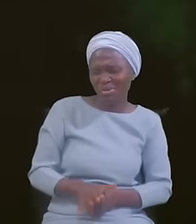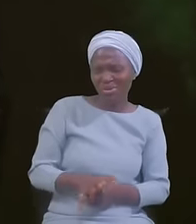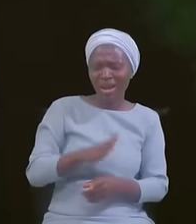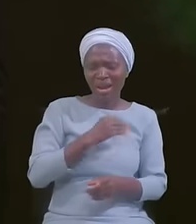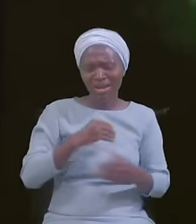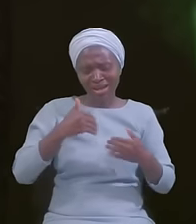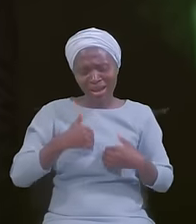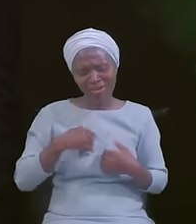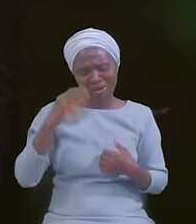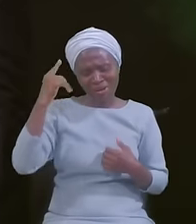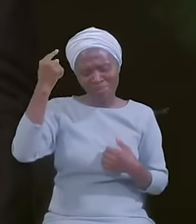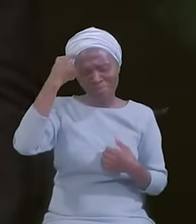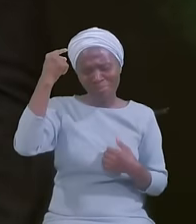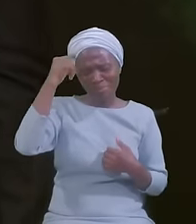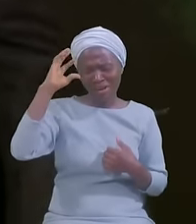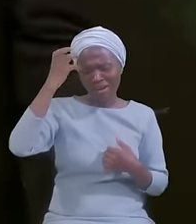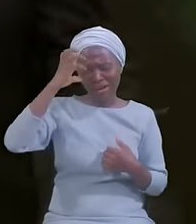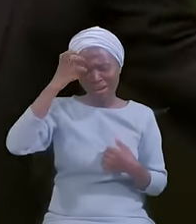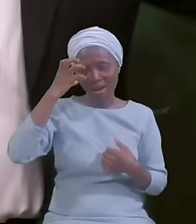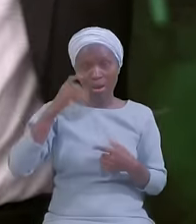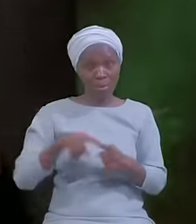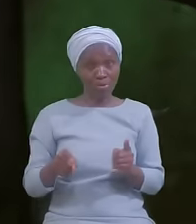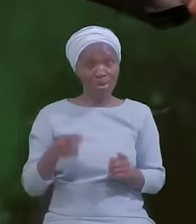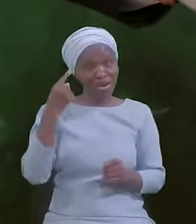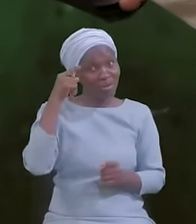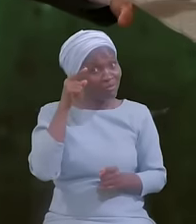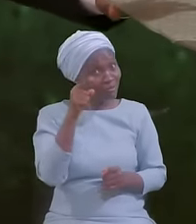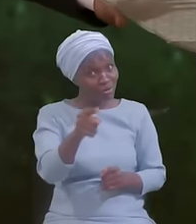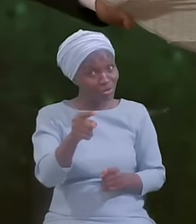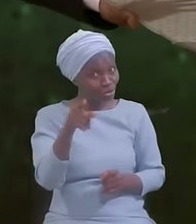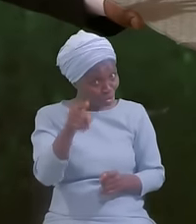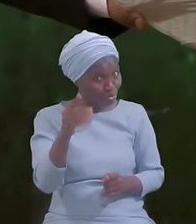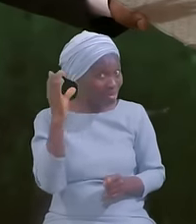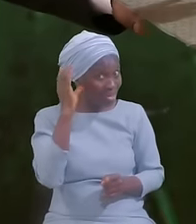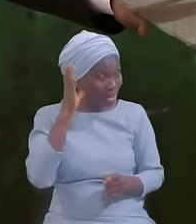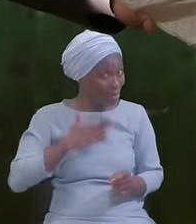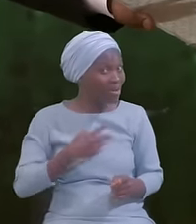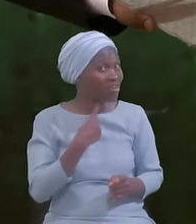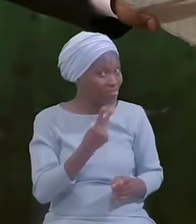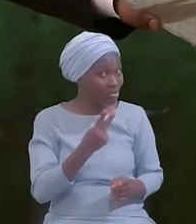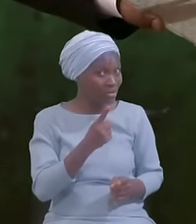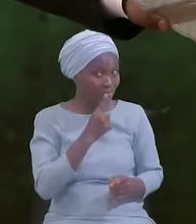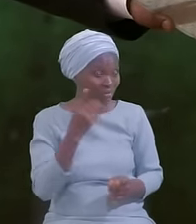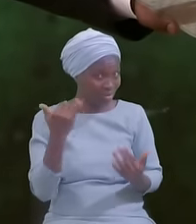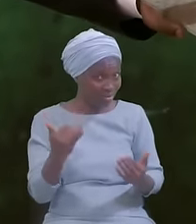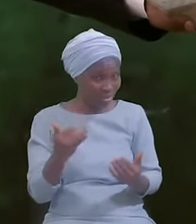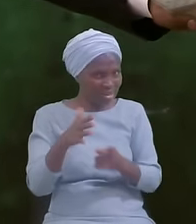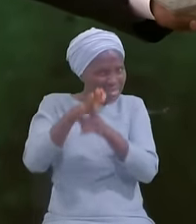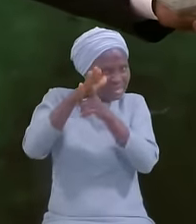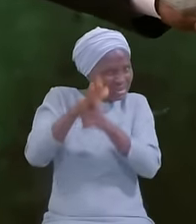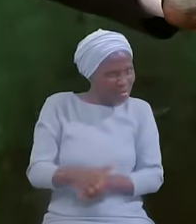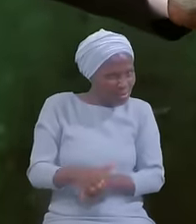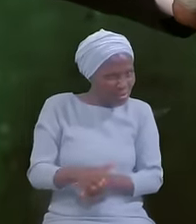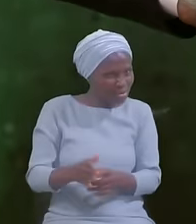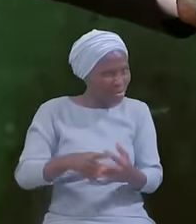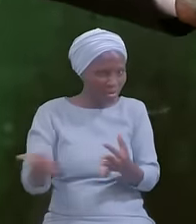brain, whatever. For you, hearing my voice now, depression is